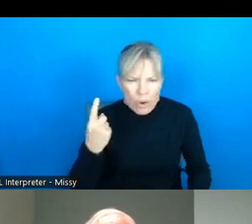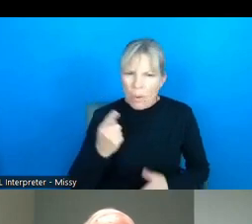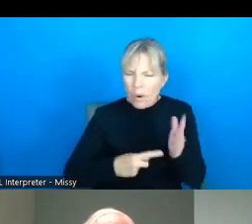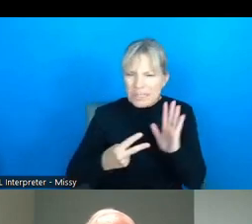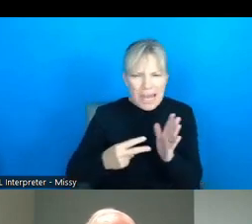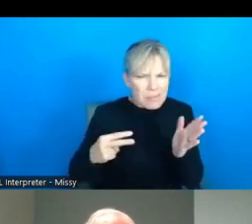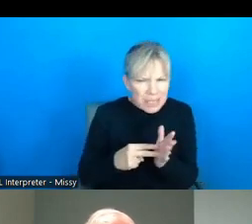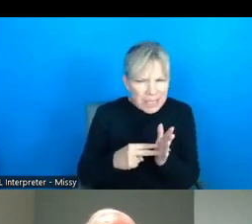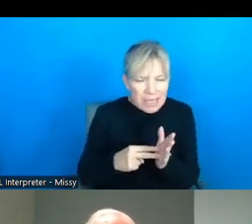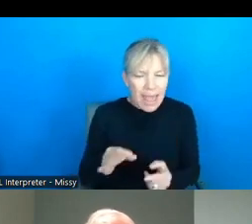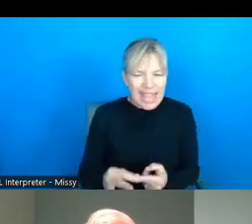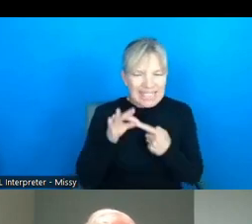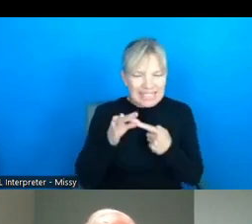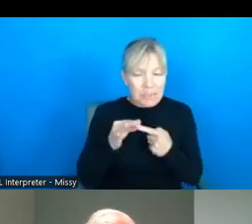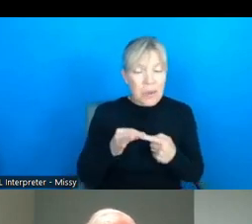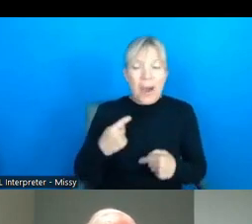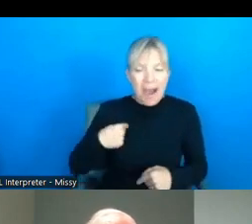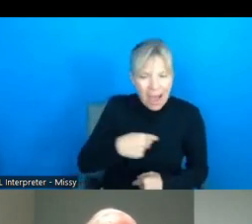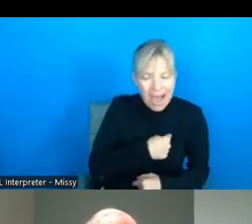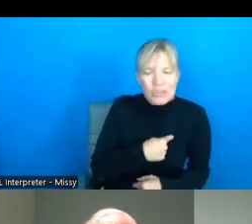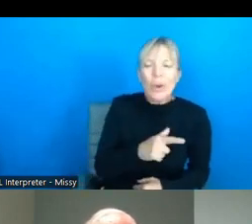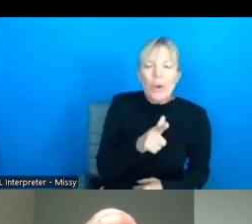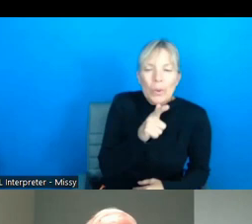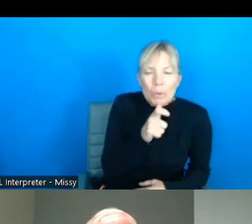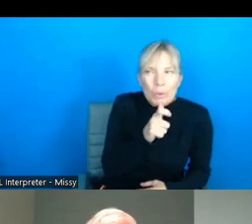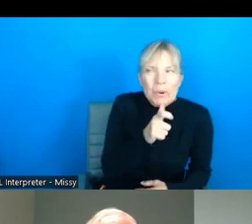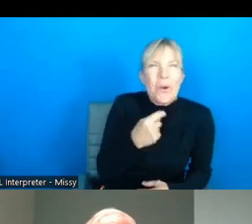of, except for those of us who were a little bit